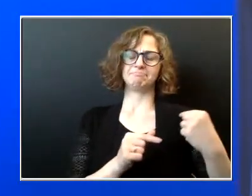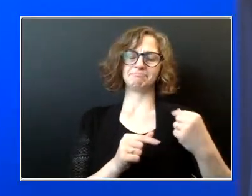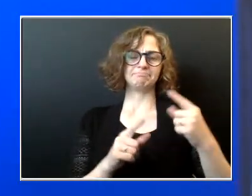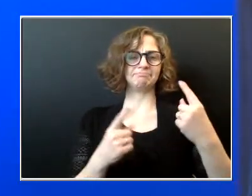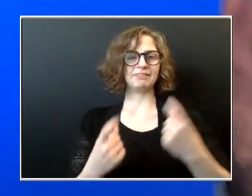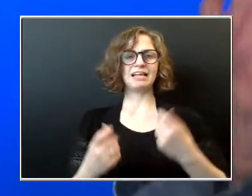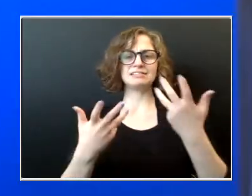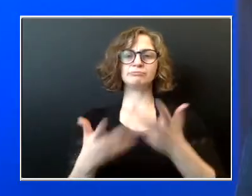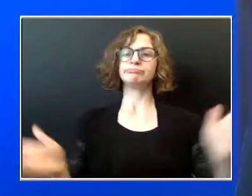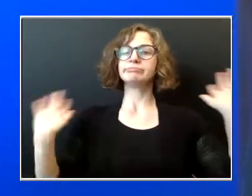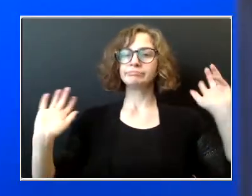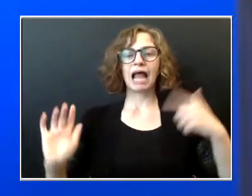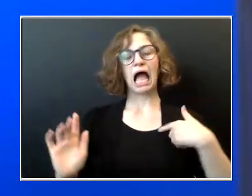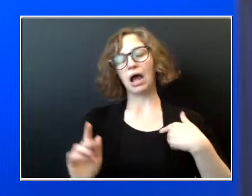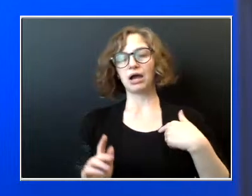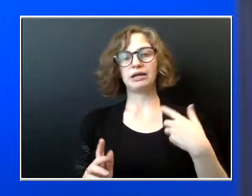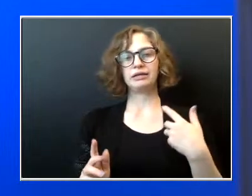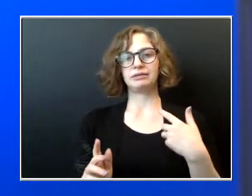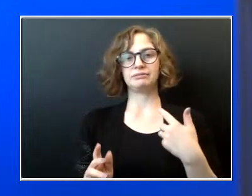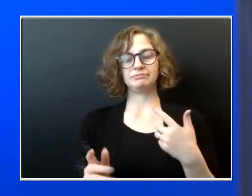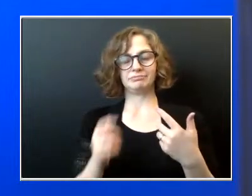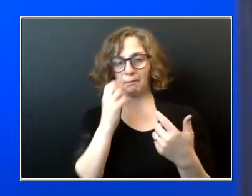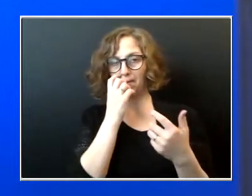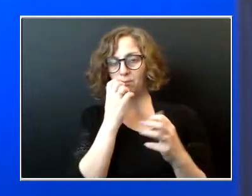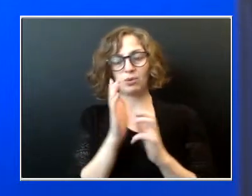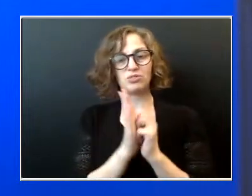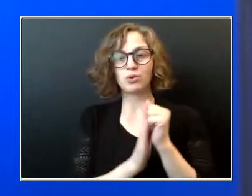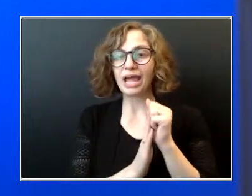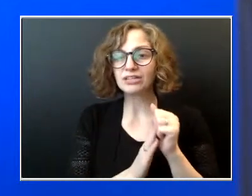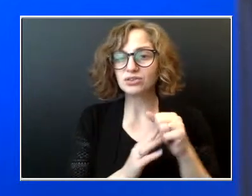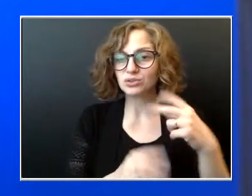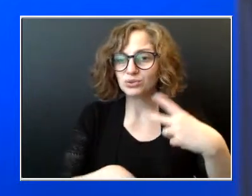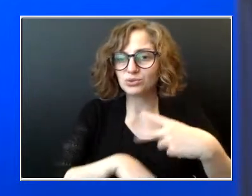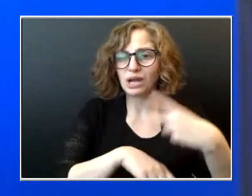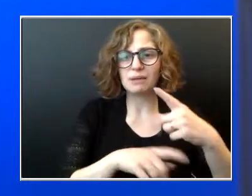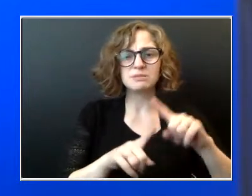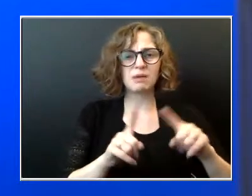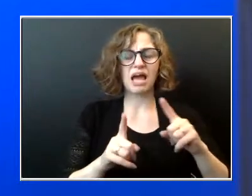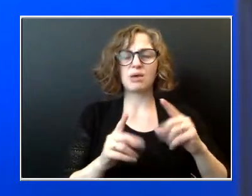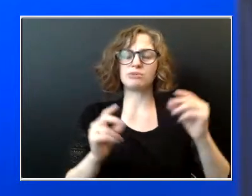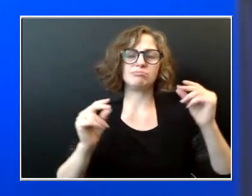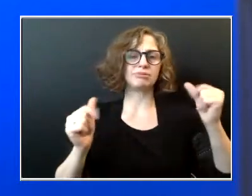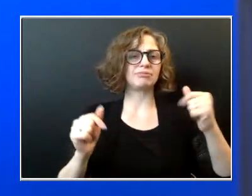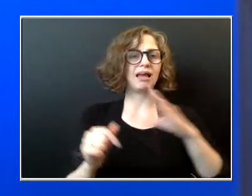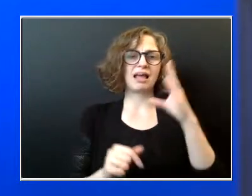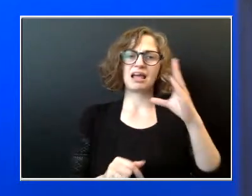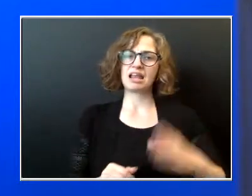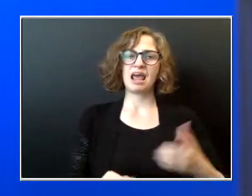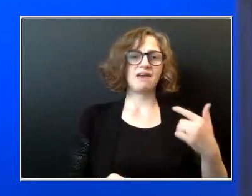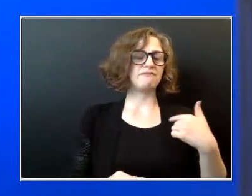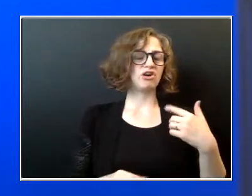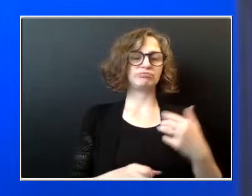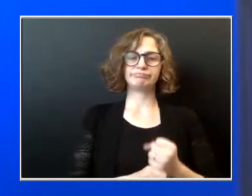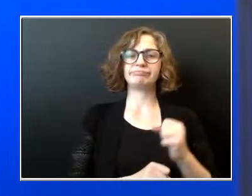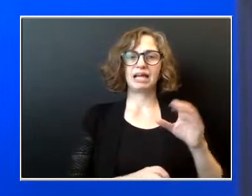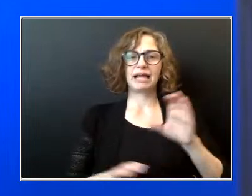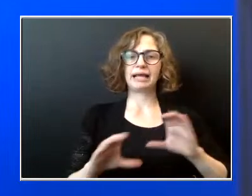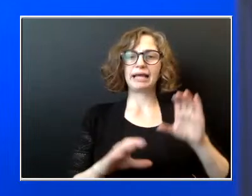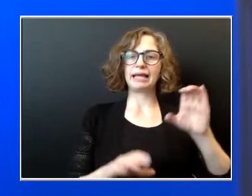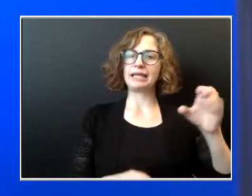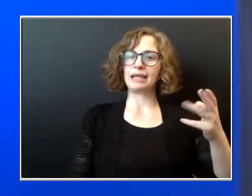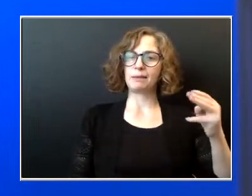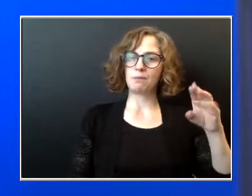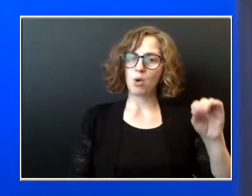recovered. Everything was fine. Everything was caught really early. I never had chemo. I just had the radiation for the breast cancer, which